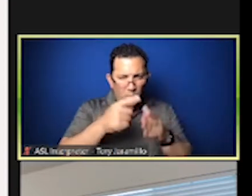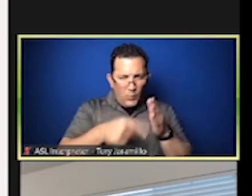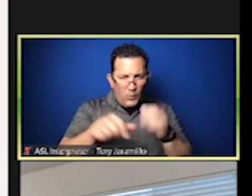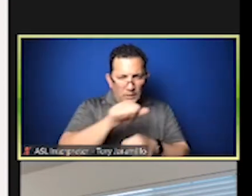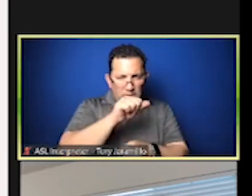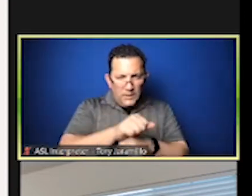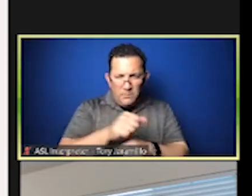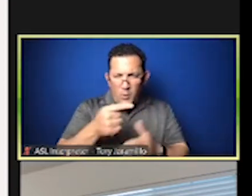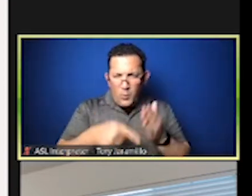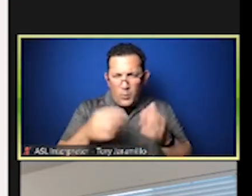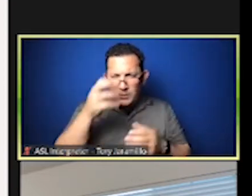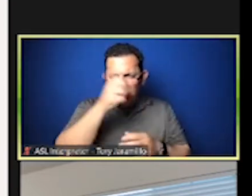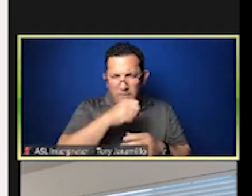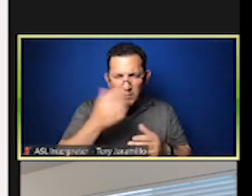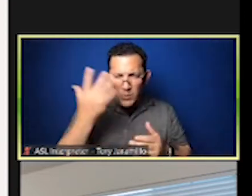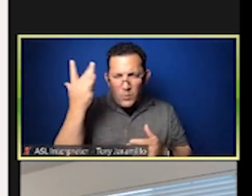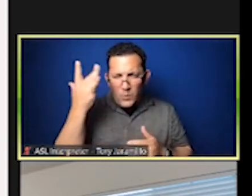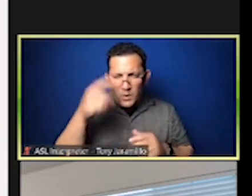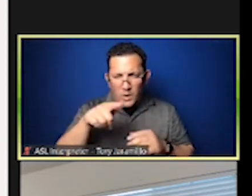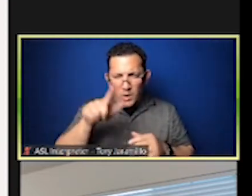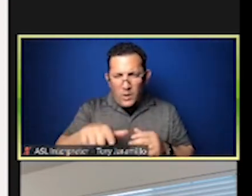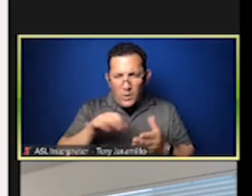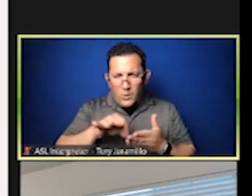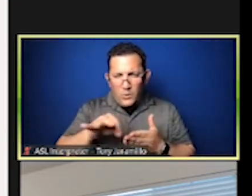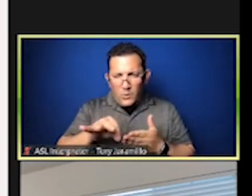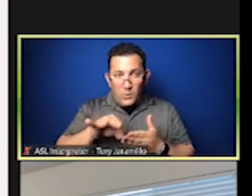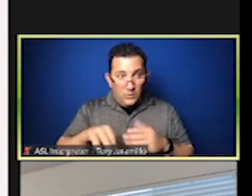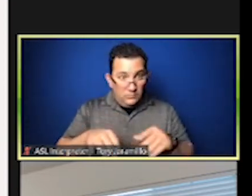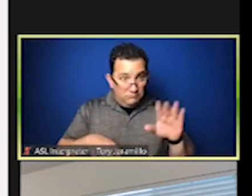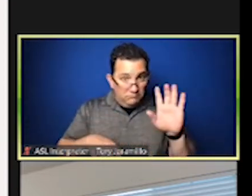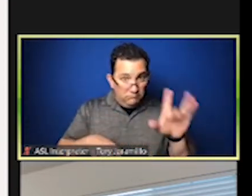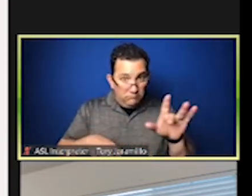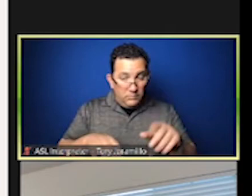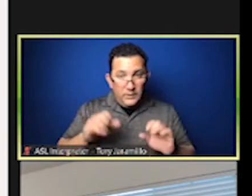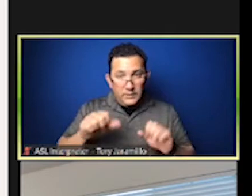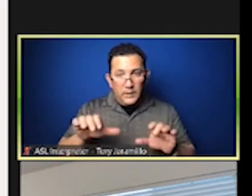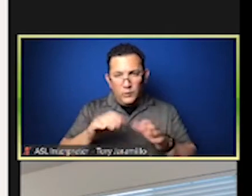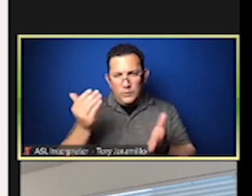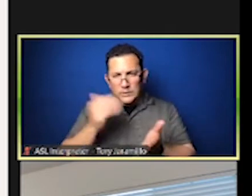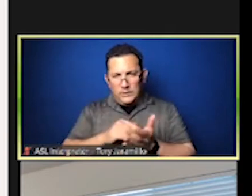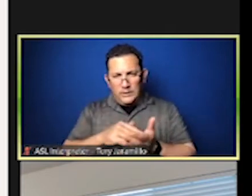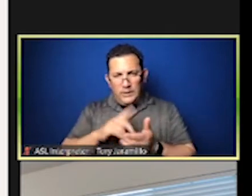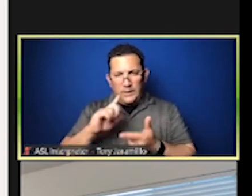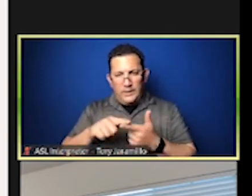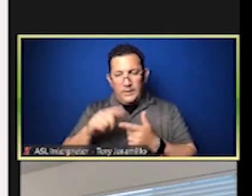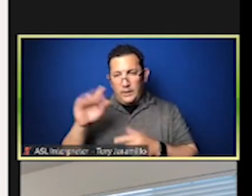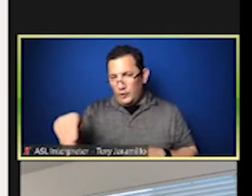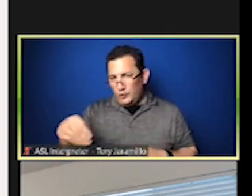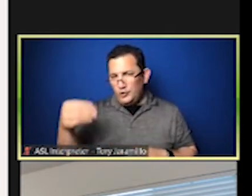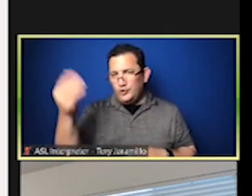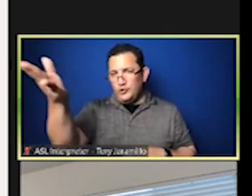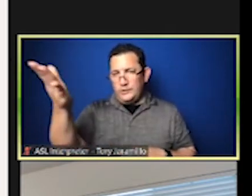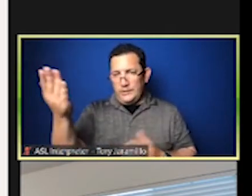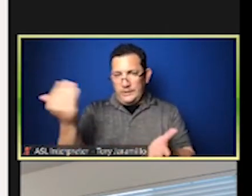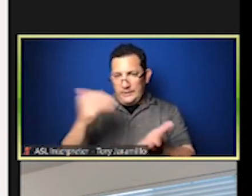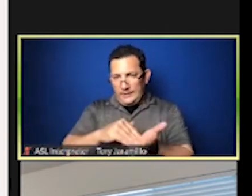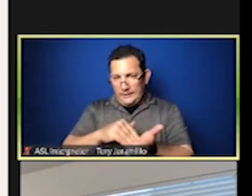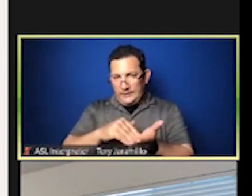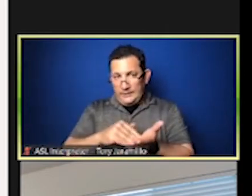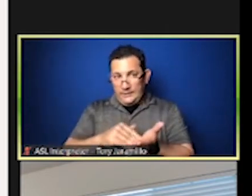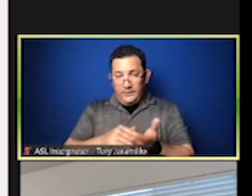see what was missing. On those assignments, I can redo them and then click turn in again.